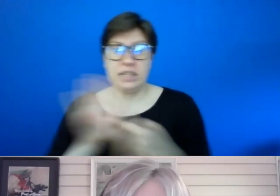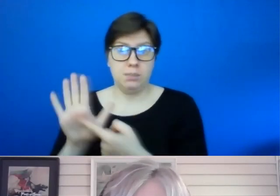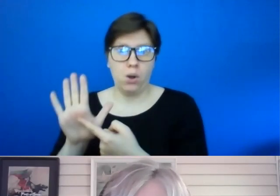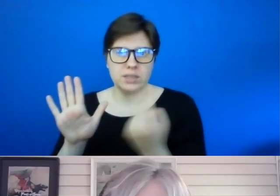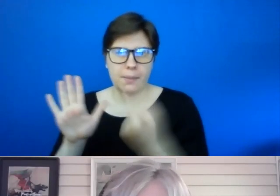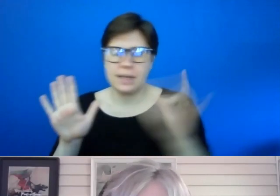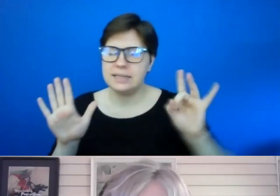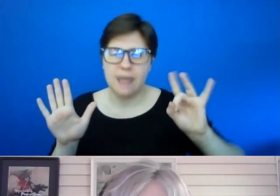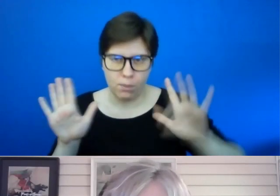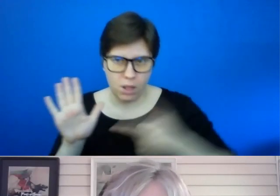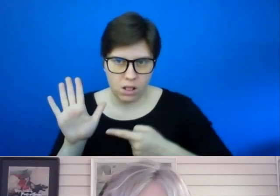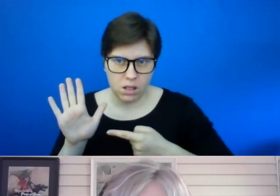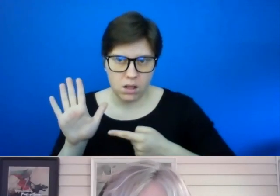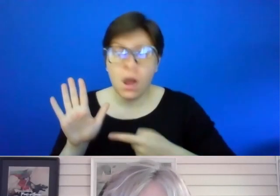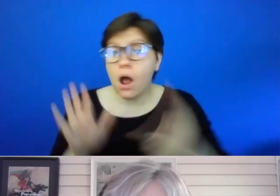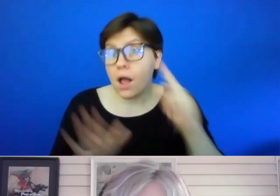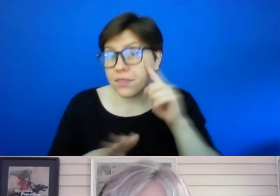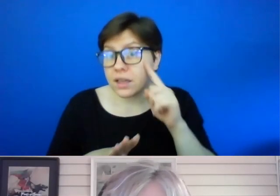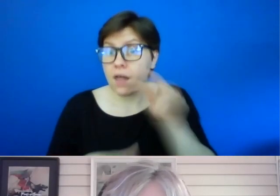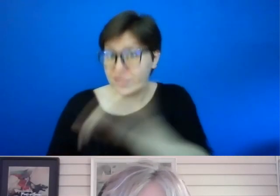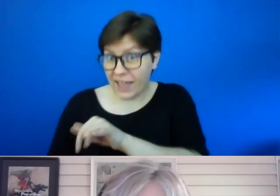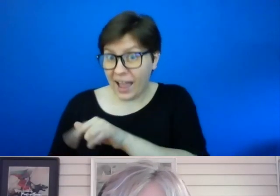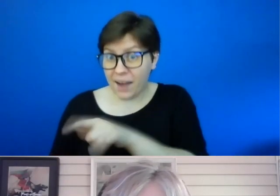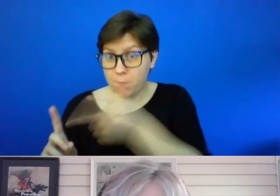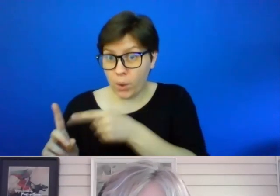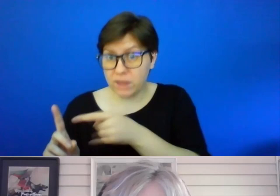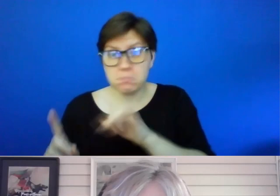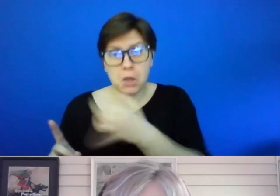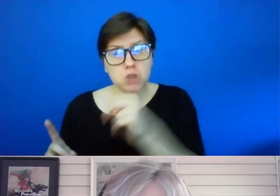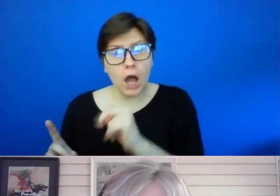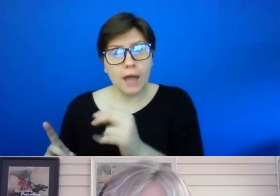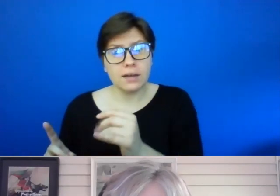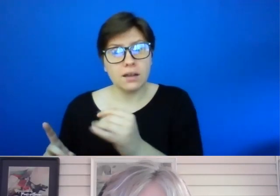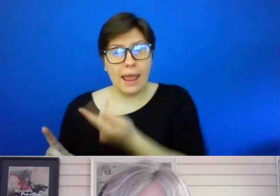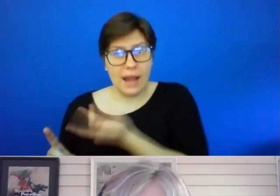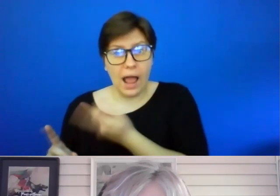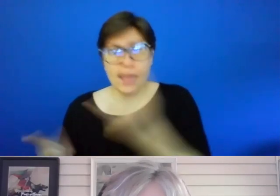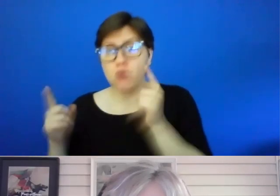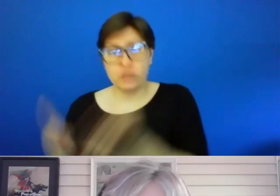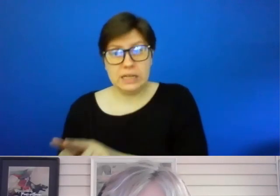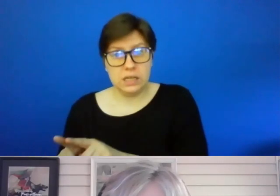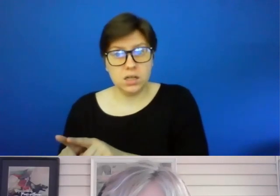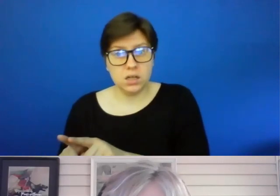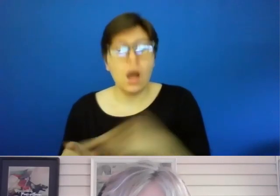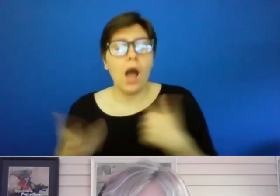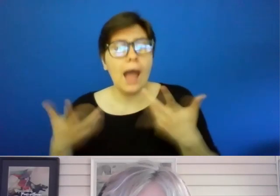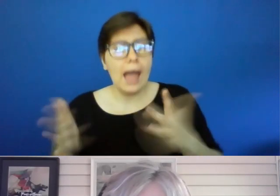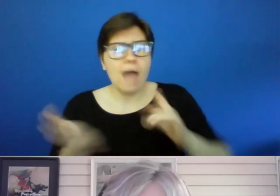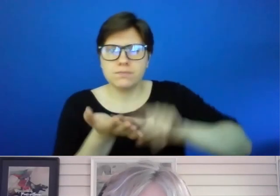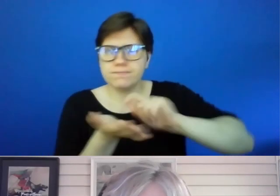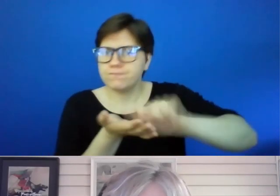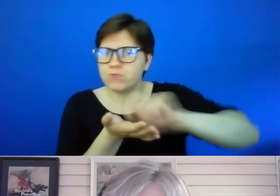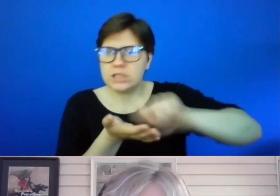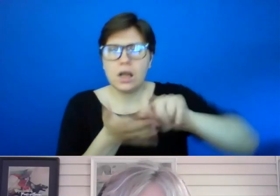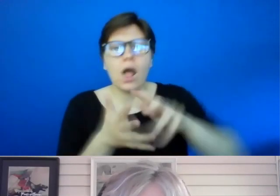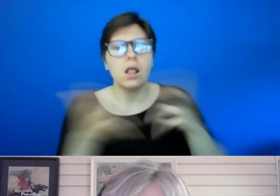think that this is a space where John and I stand together. I've written a lot about quality of life bias in end-of-life